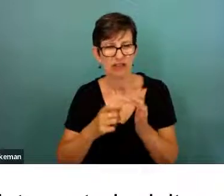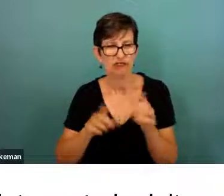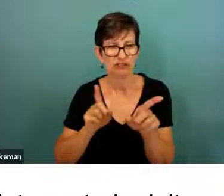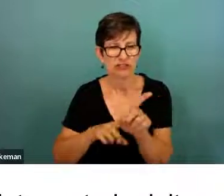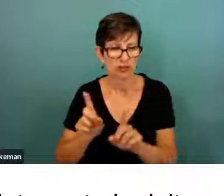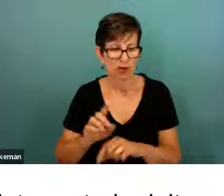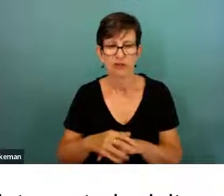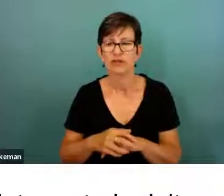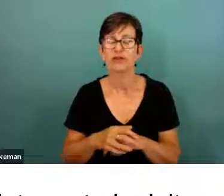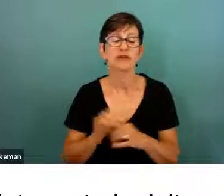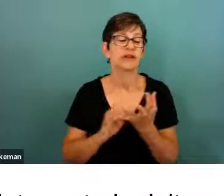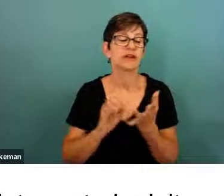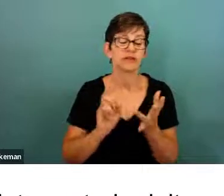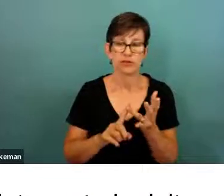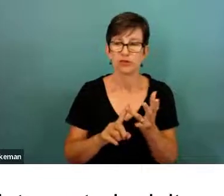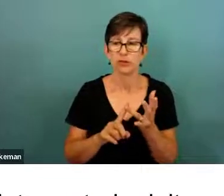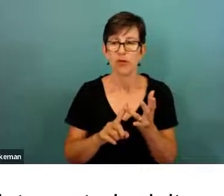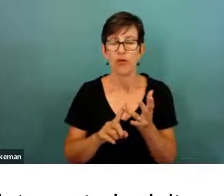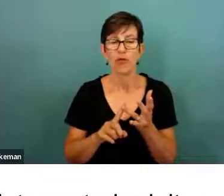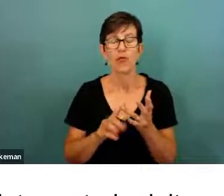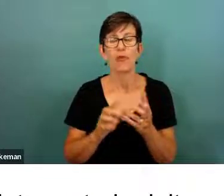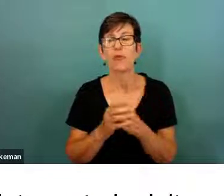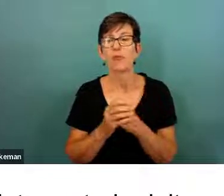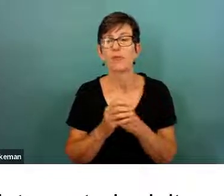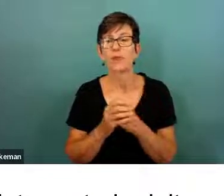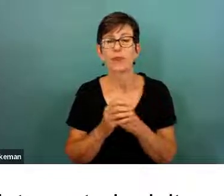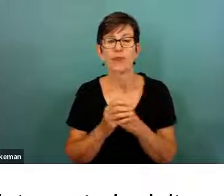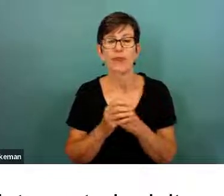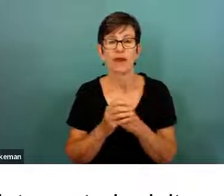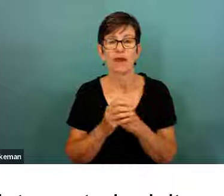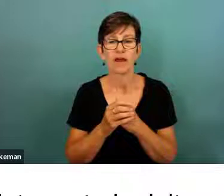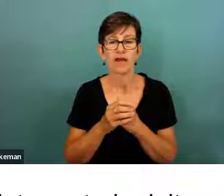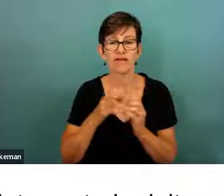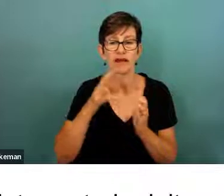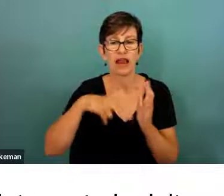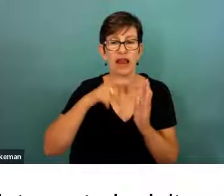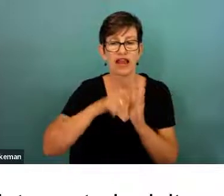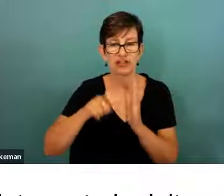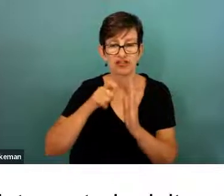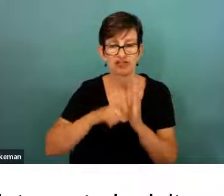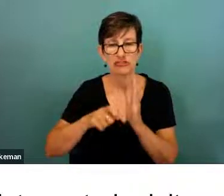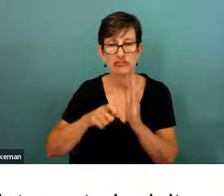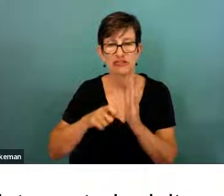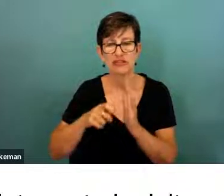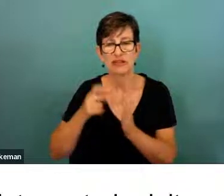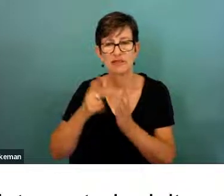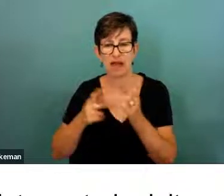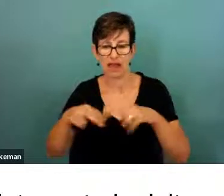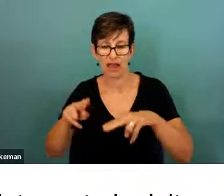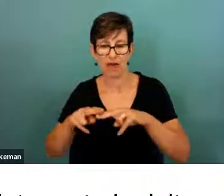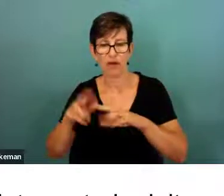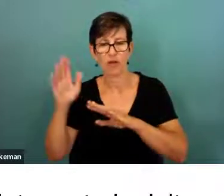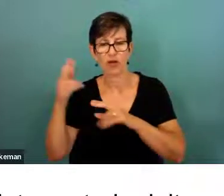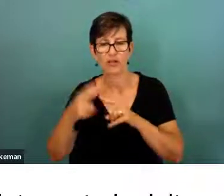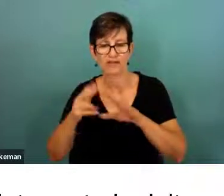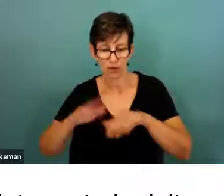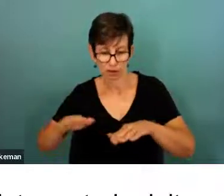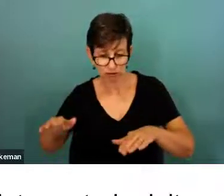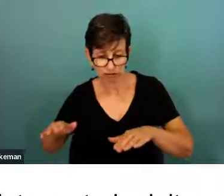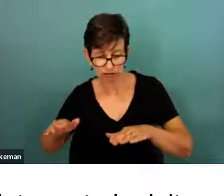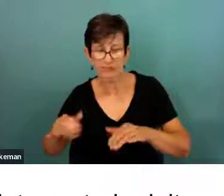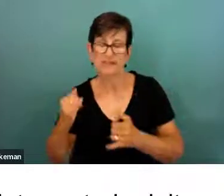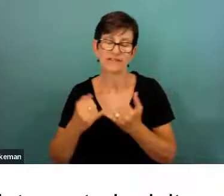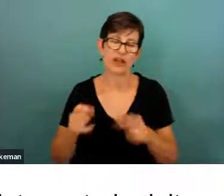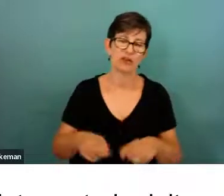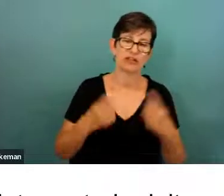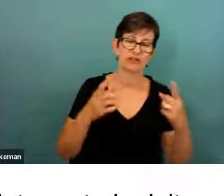introducing that part of our presentation, the literacy aspect of Auslan programming for children was quite different, or is quite